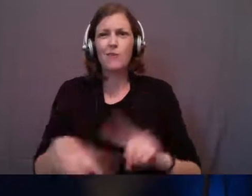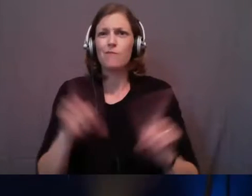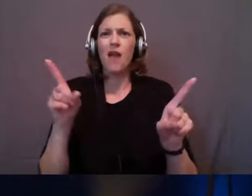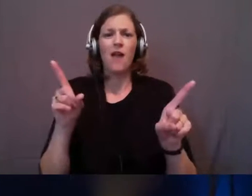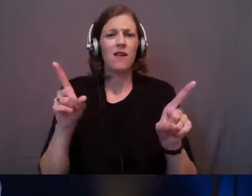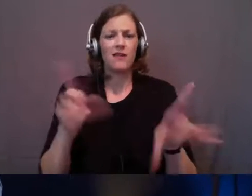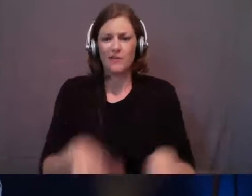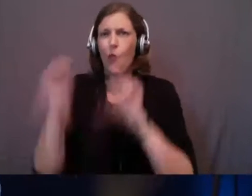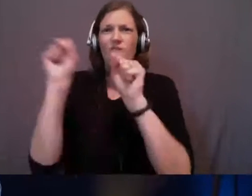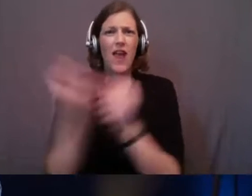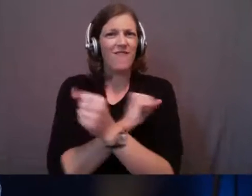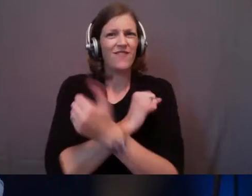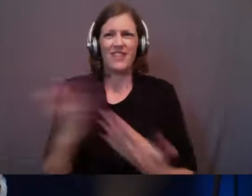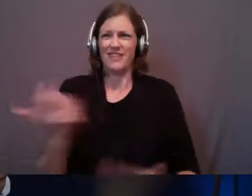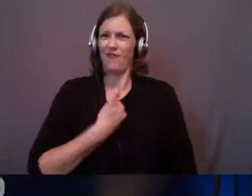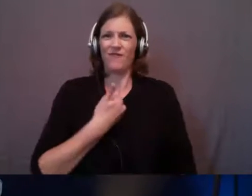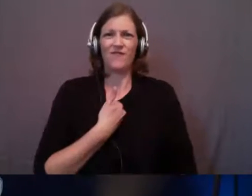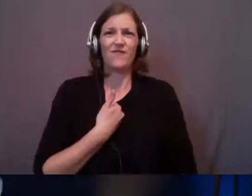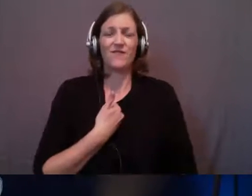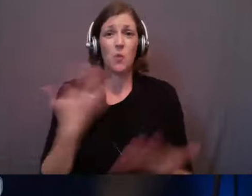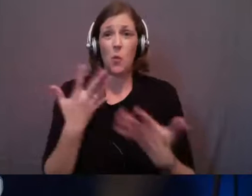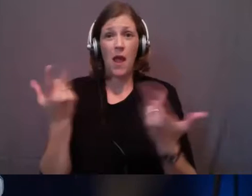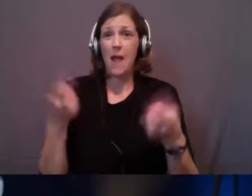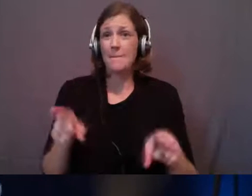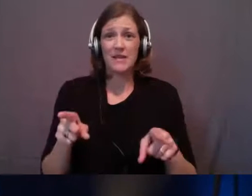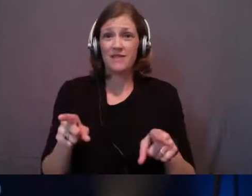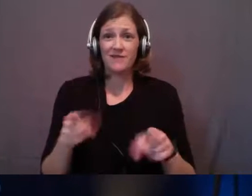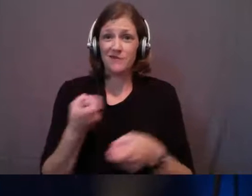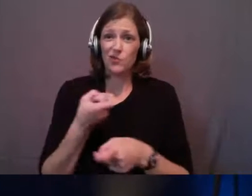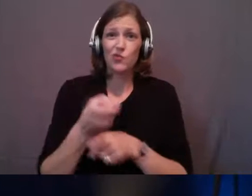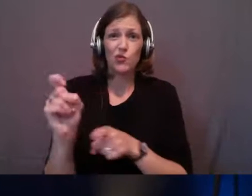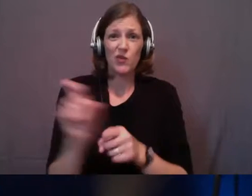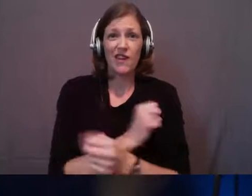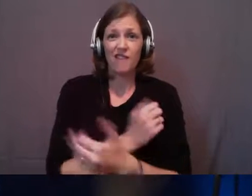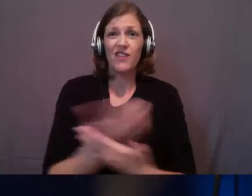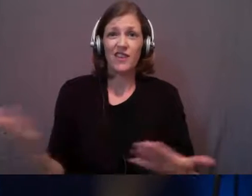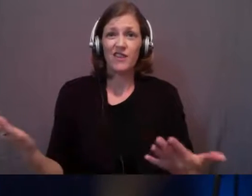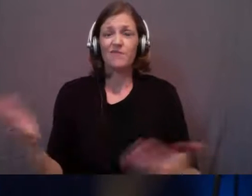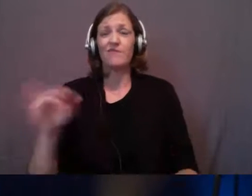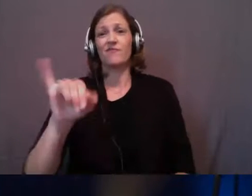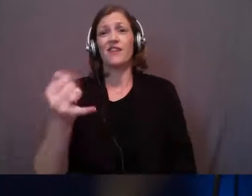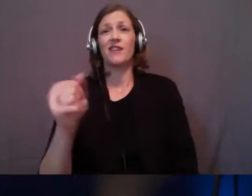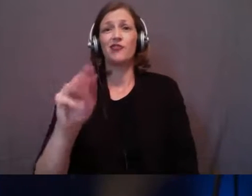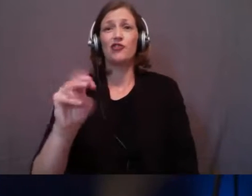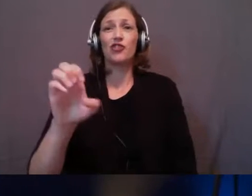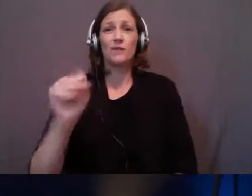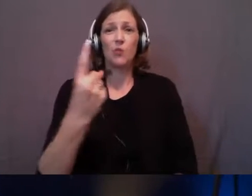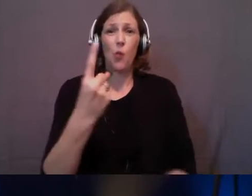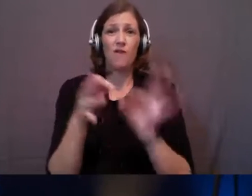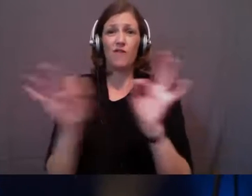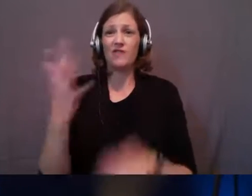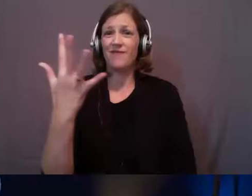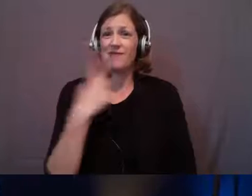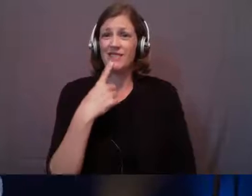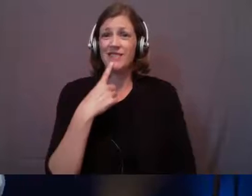hands, and what happens is you ruin everything. James 1 verse 5 says this: